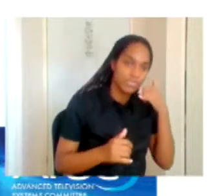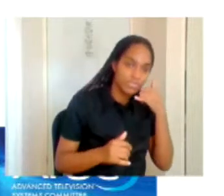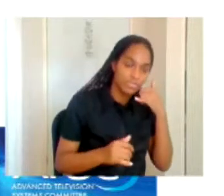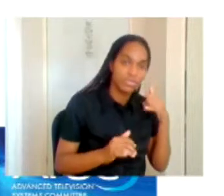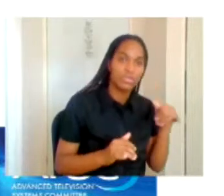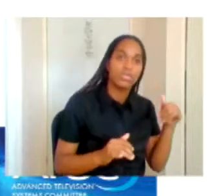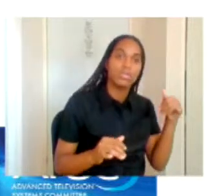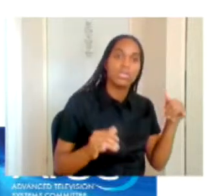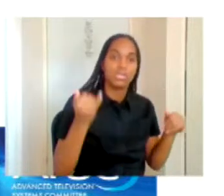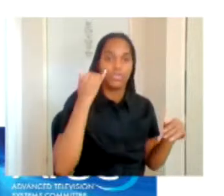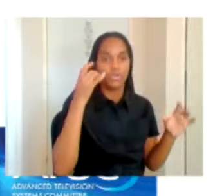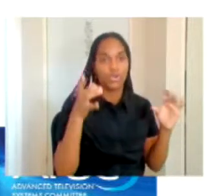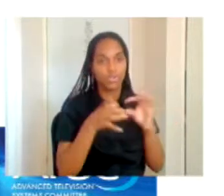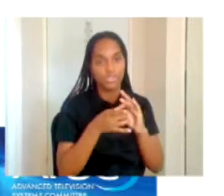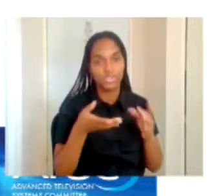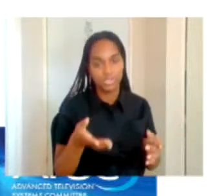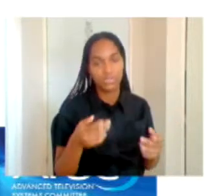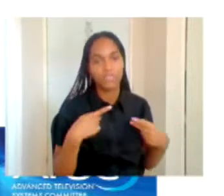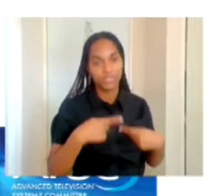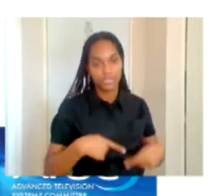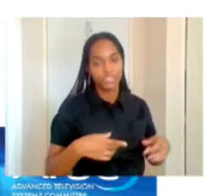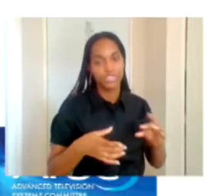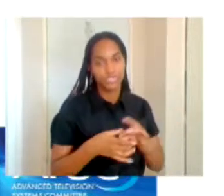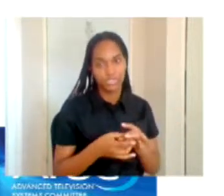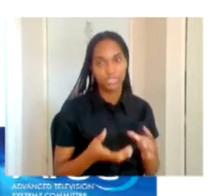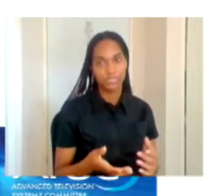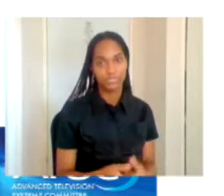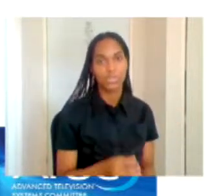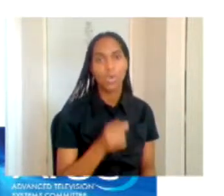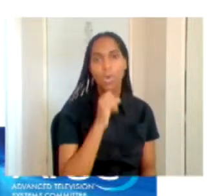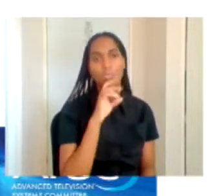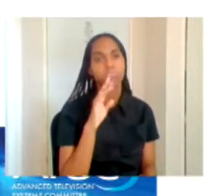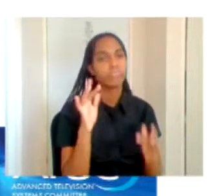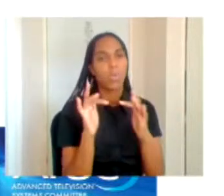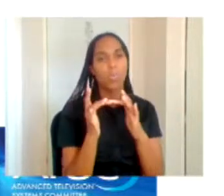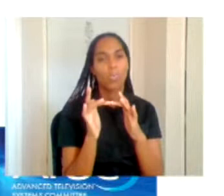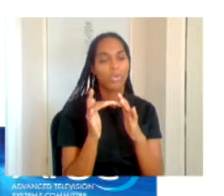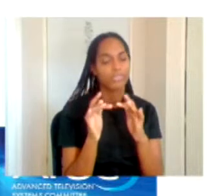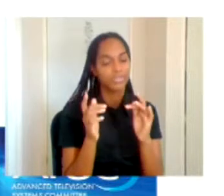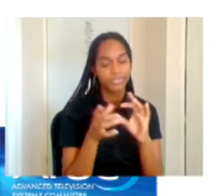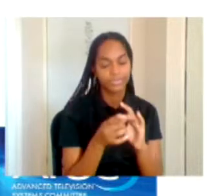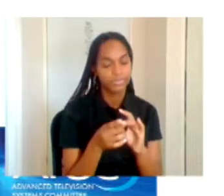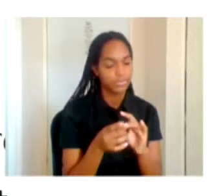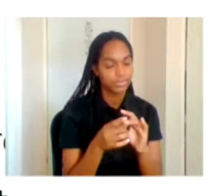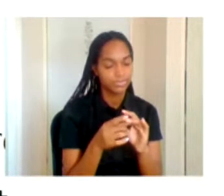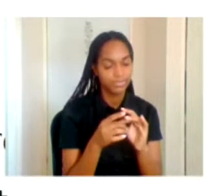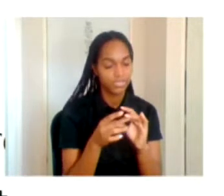there's a connection there, a physical connection, or a Wi-Fi connection, for example.